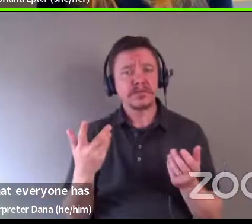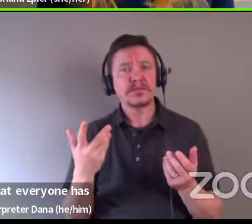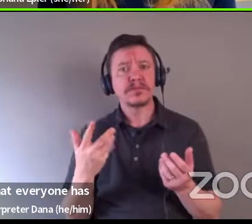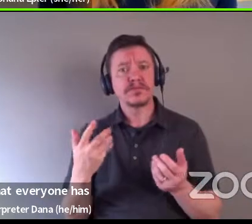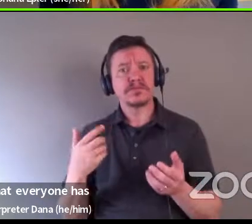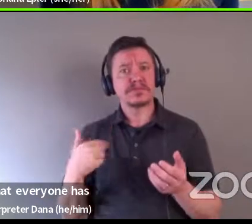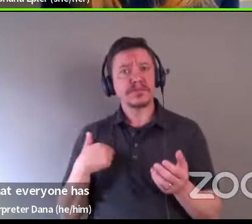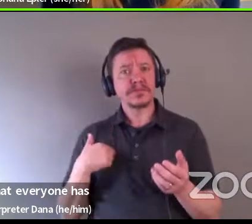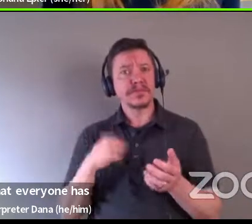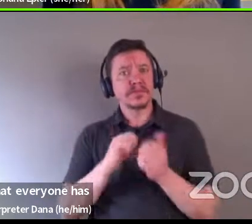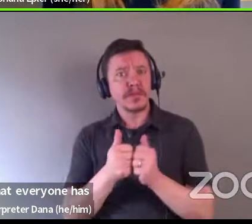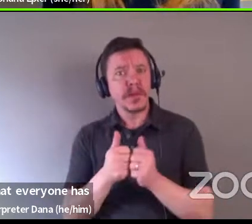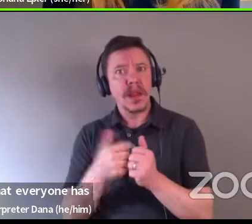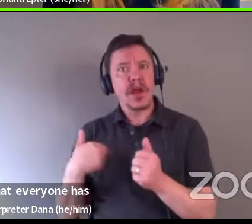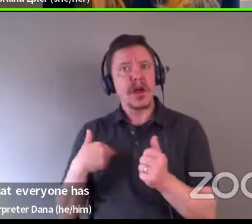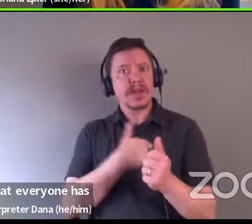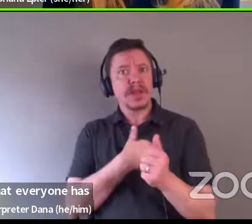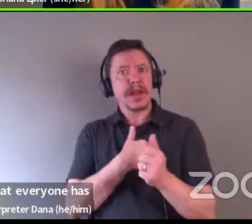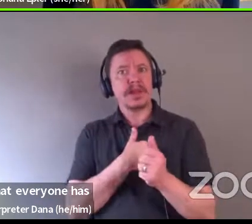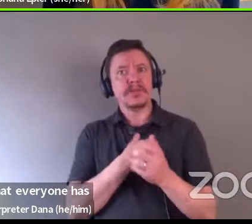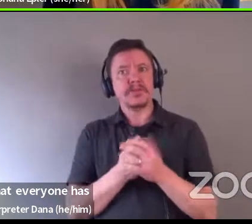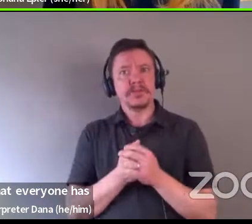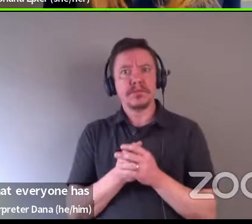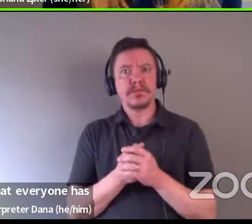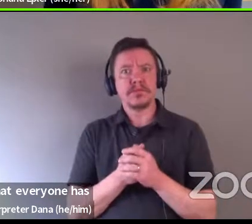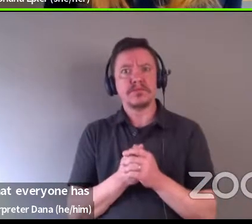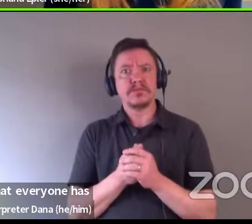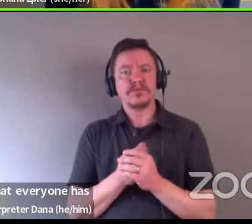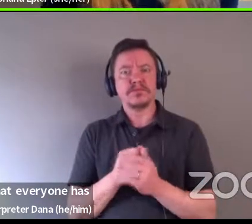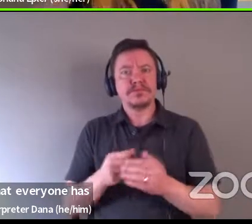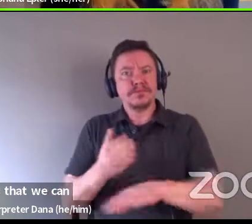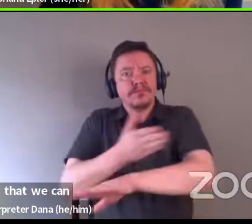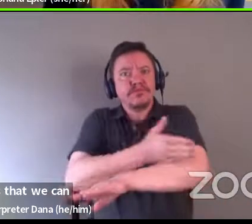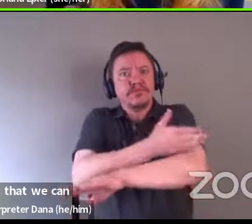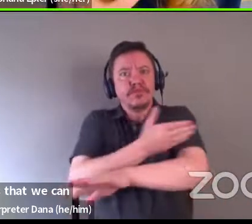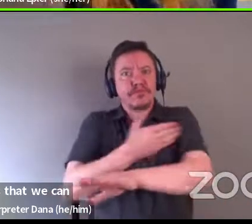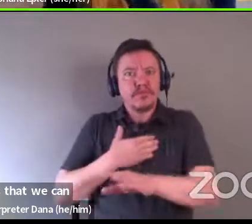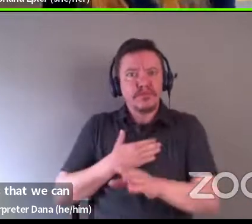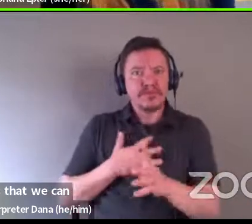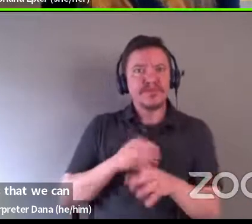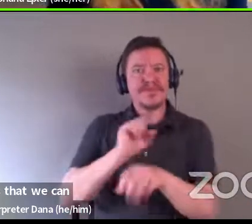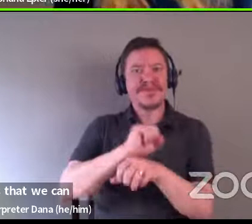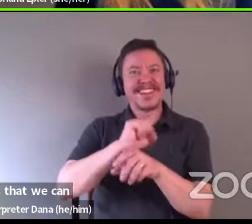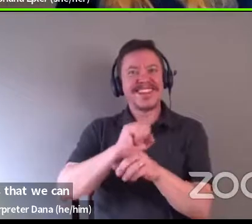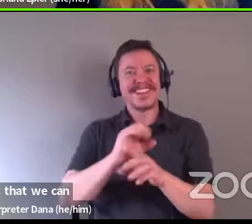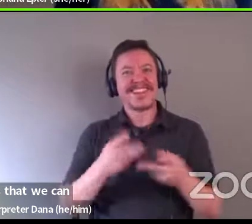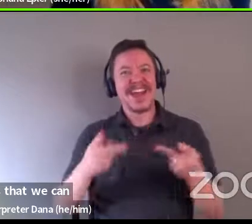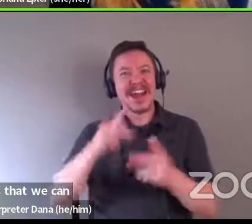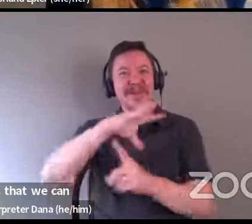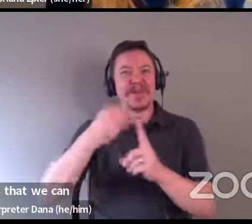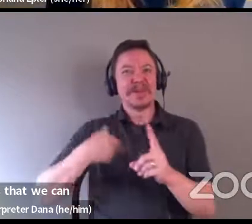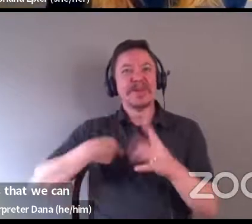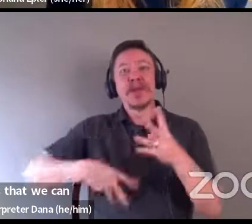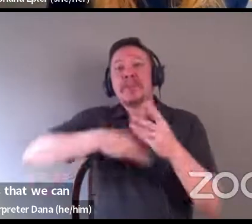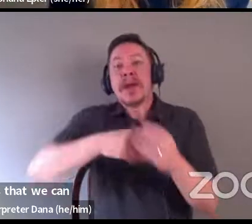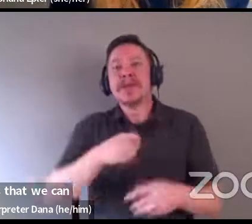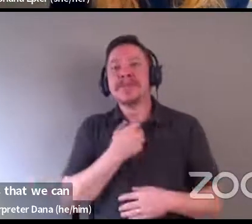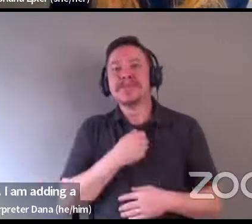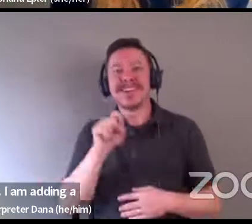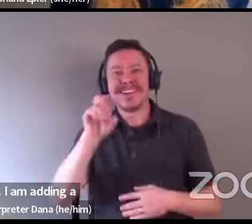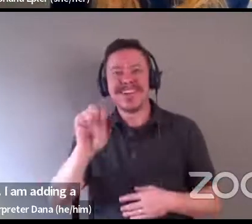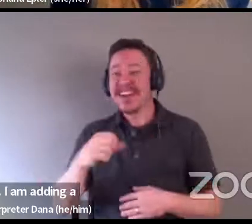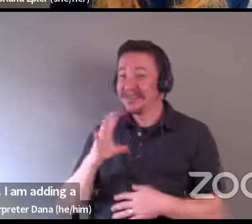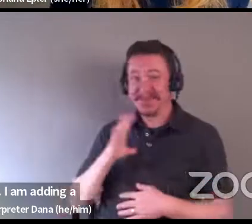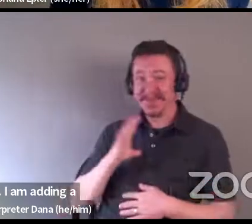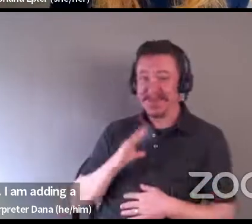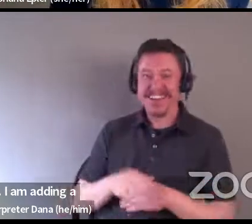ways that we can add to our cultures, our workplace cultures. I'm adding a little bit. Sorry. No, that's fine. That's perfect.